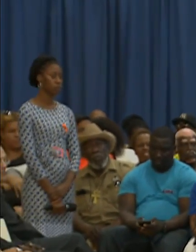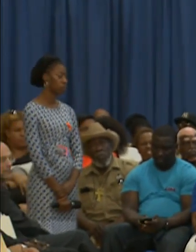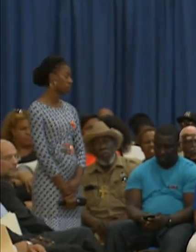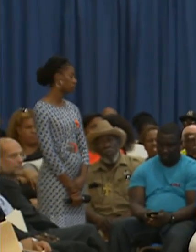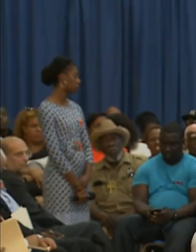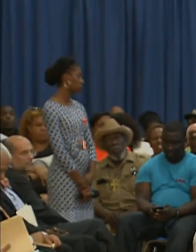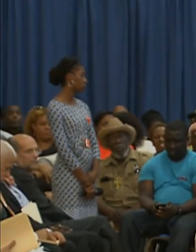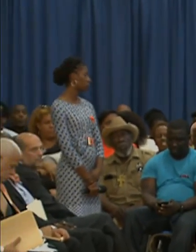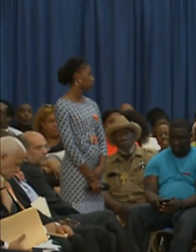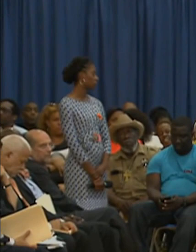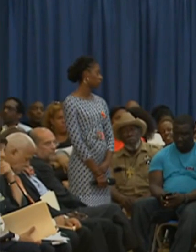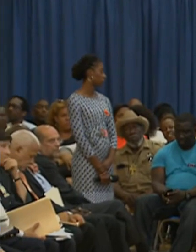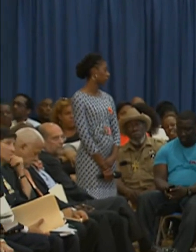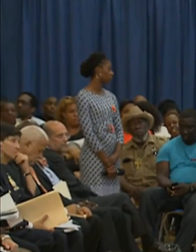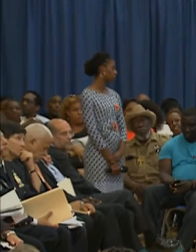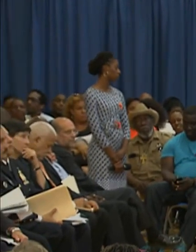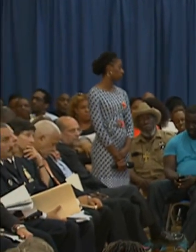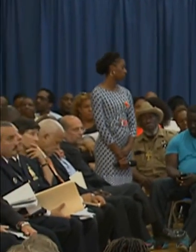close relationship.